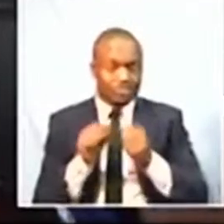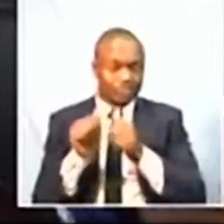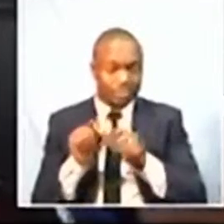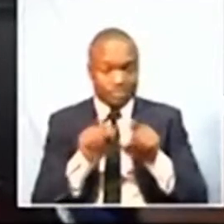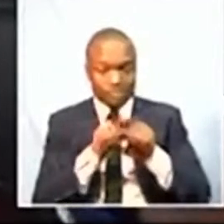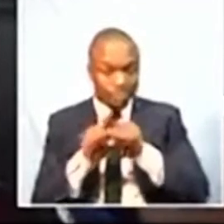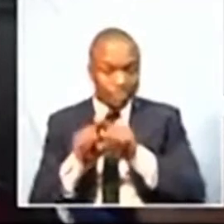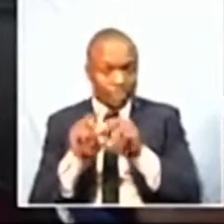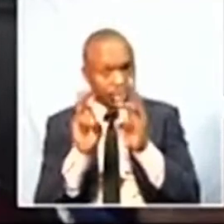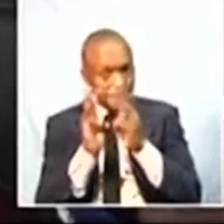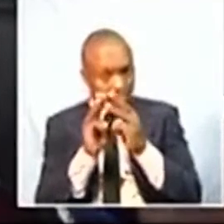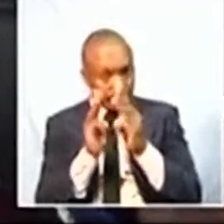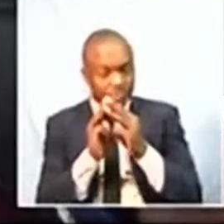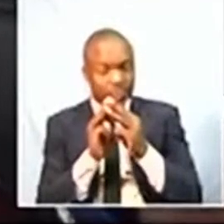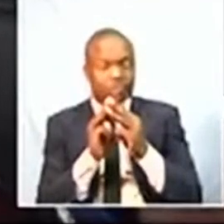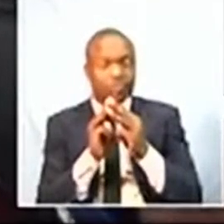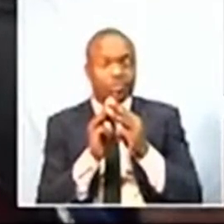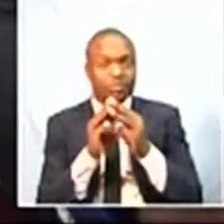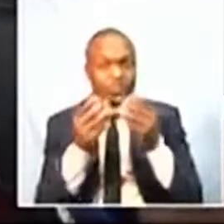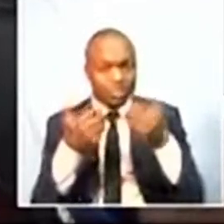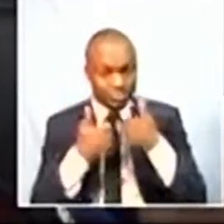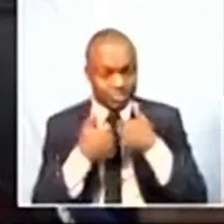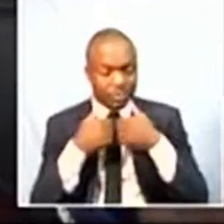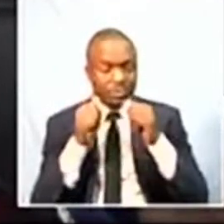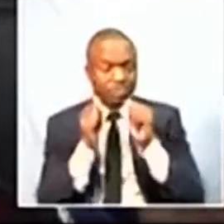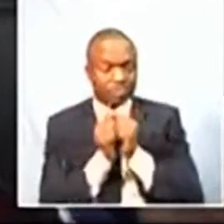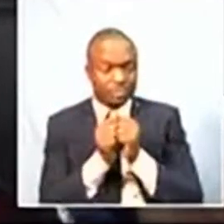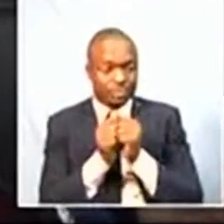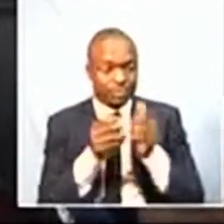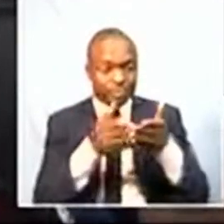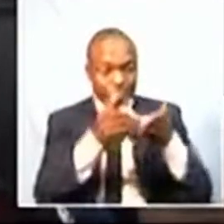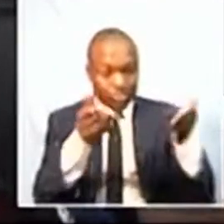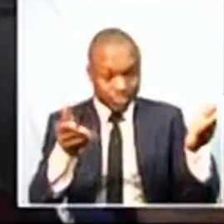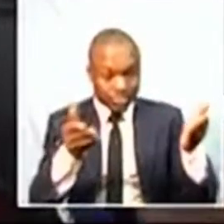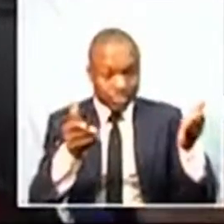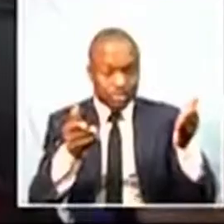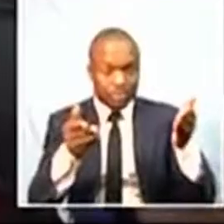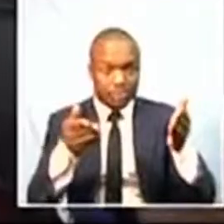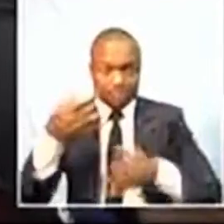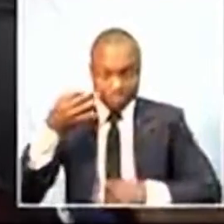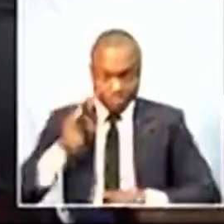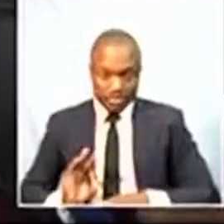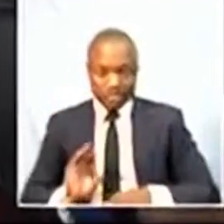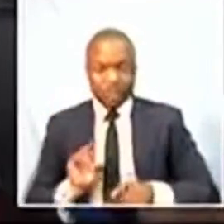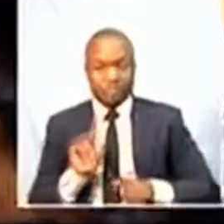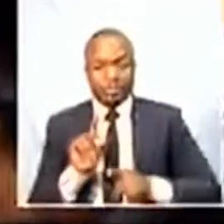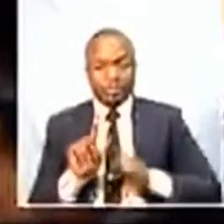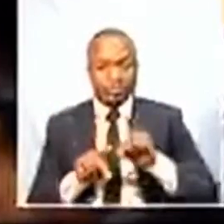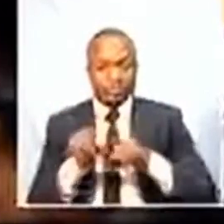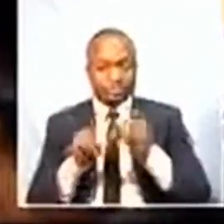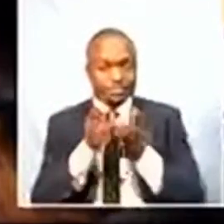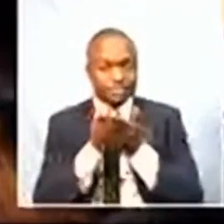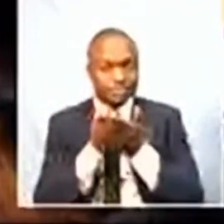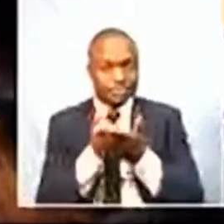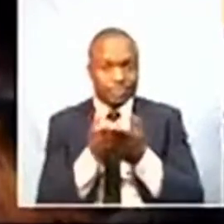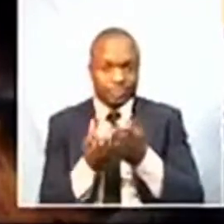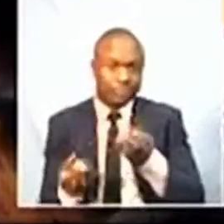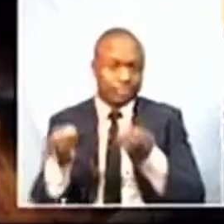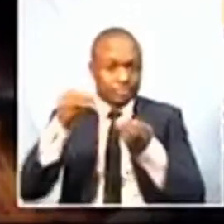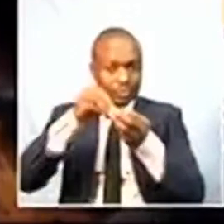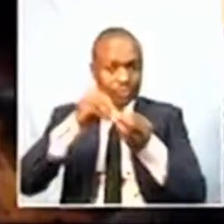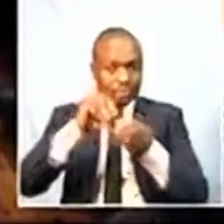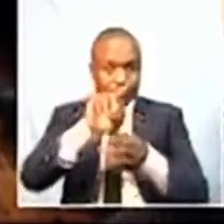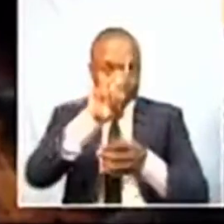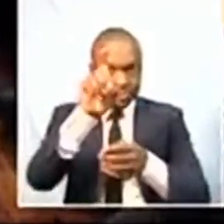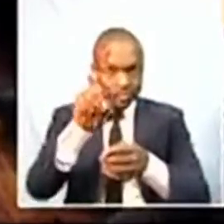well as the meetings that we had with these beneficiaries. I submit, Chair. Follow-up question, Honorable